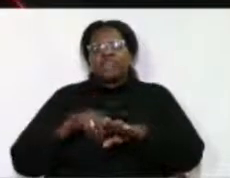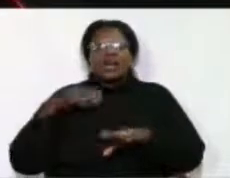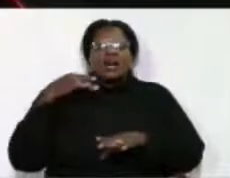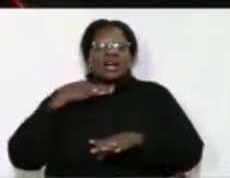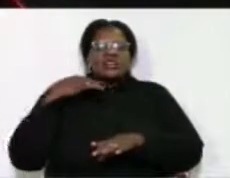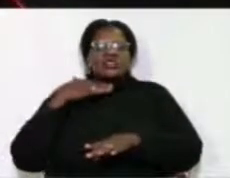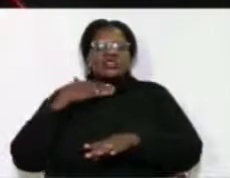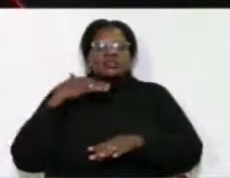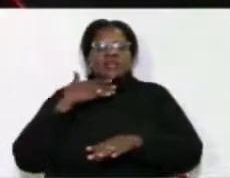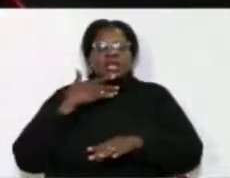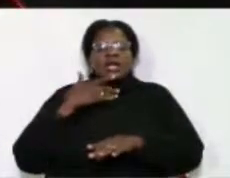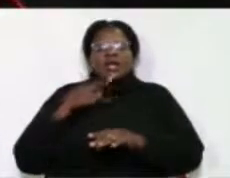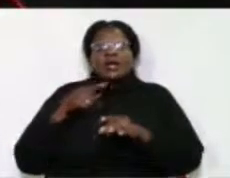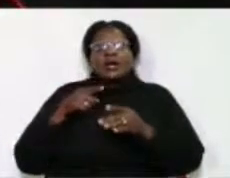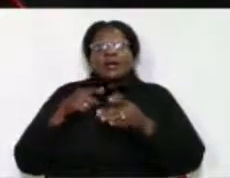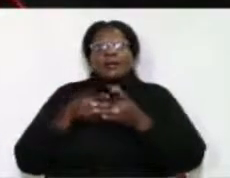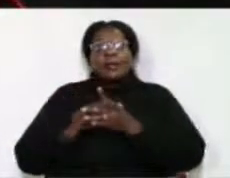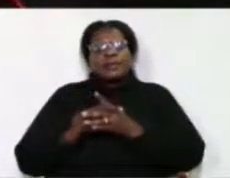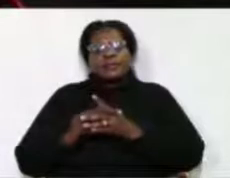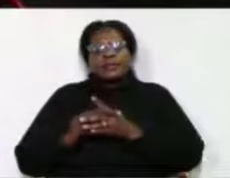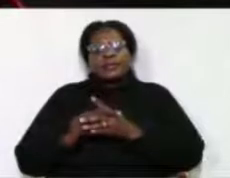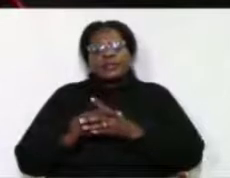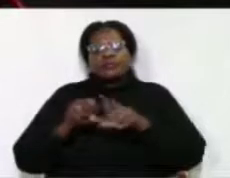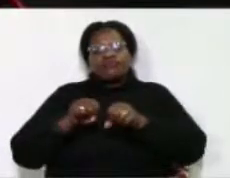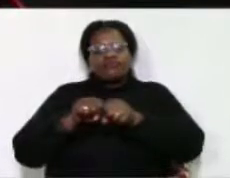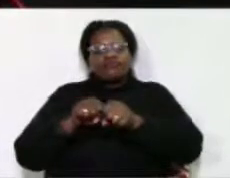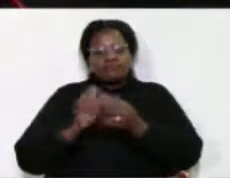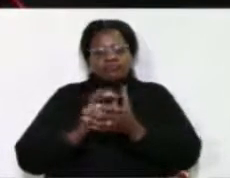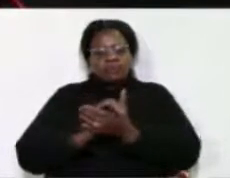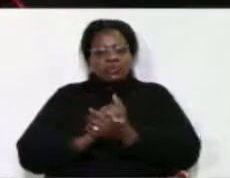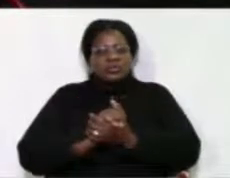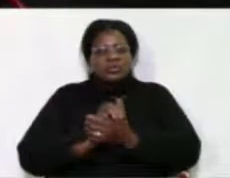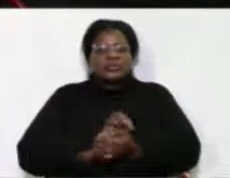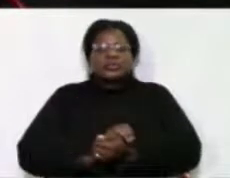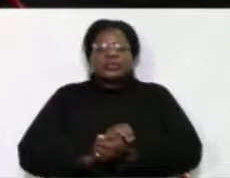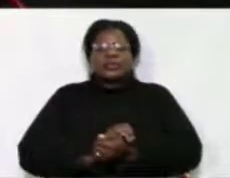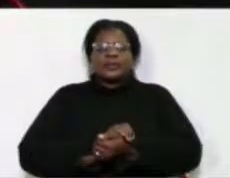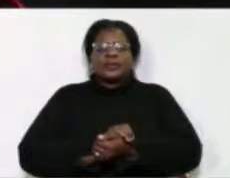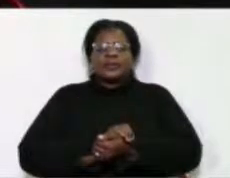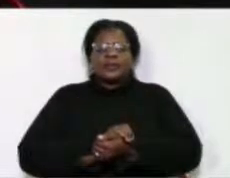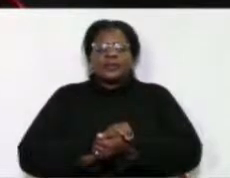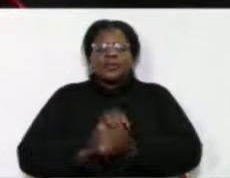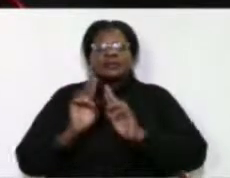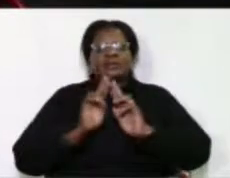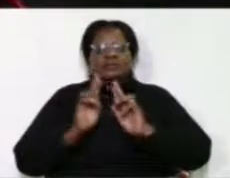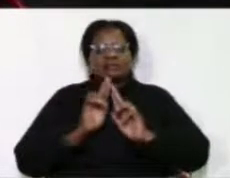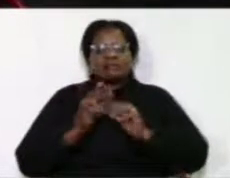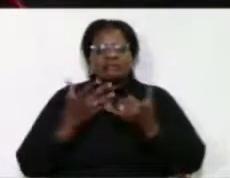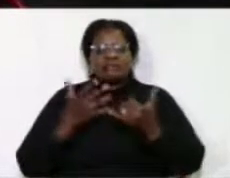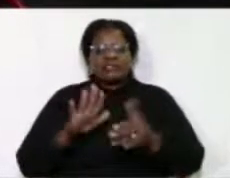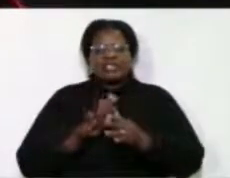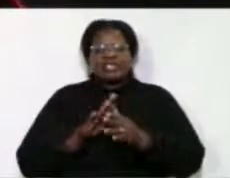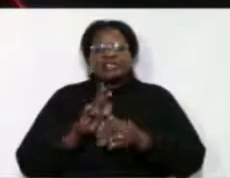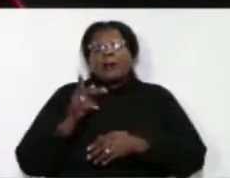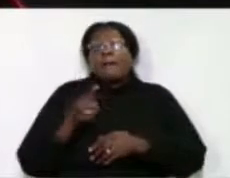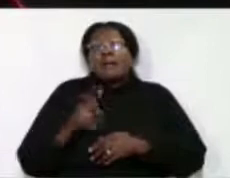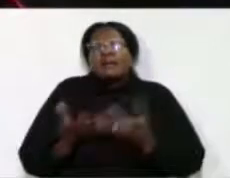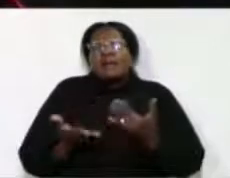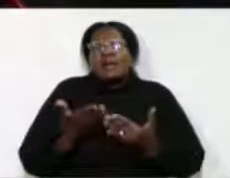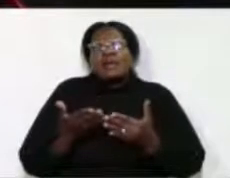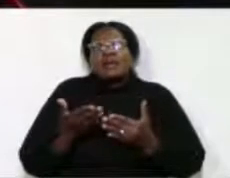eventually that business and relationship. Yeah, so she's really just asking, how do you handle, which we already, I think, talked about, but maybe you want to run